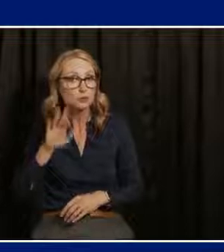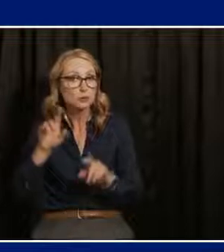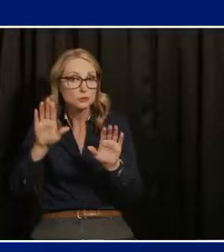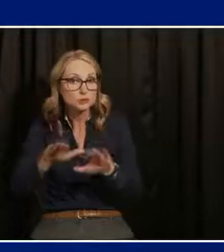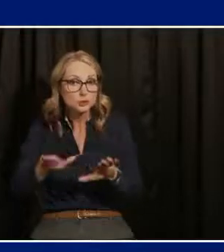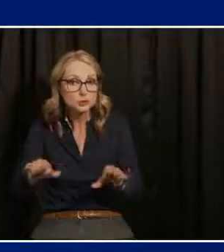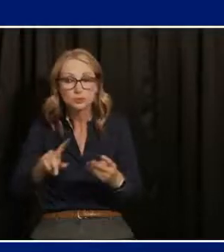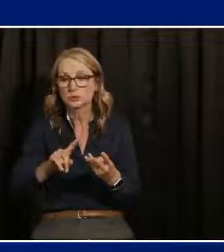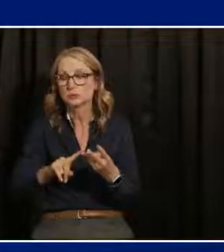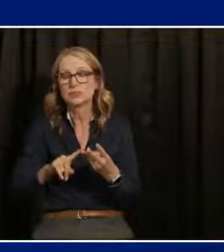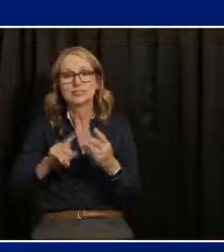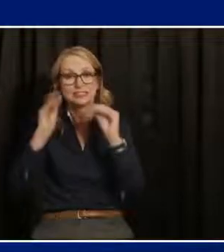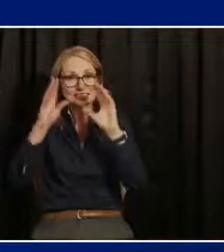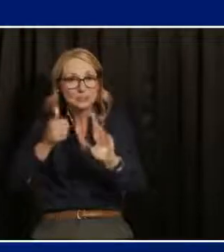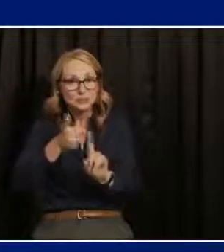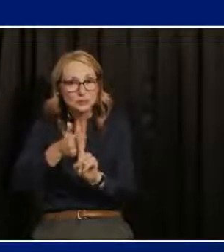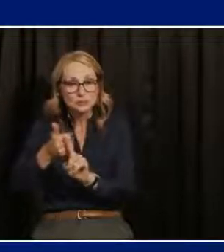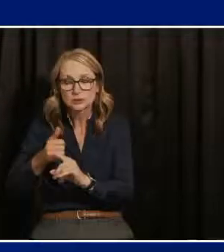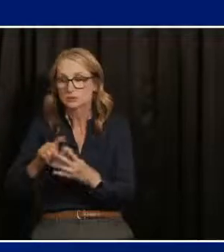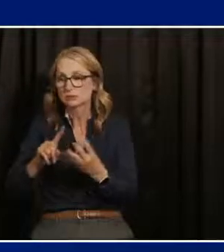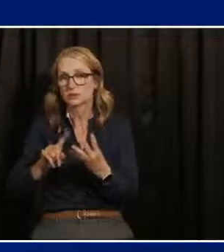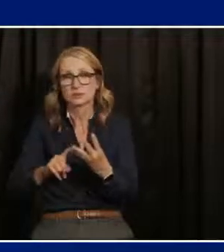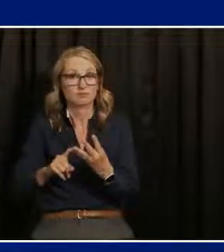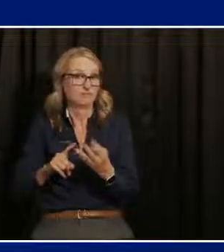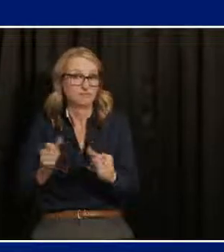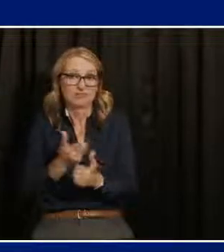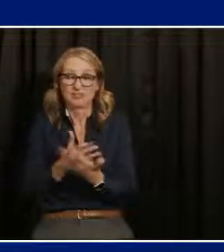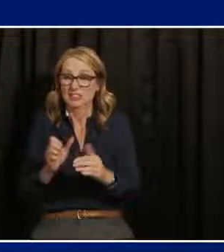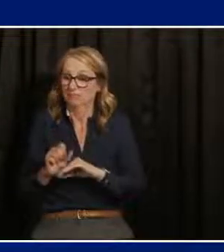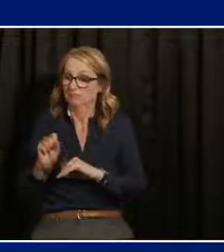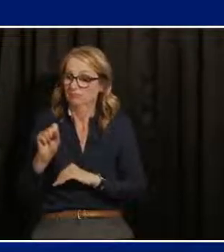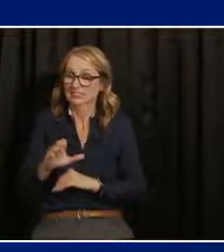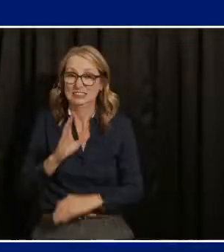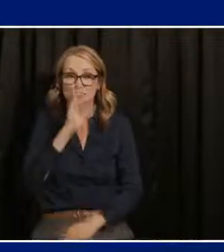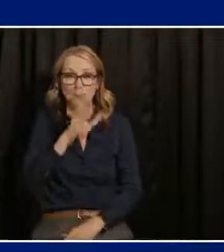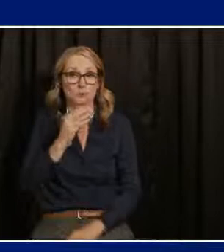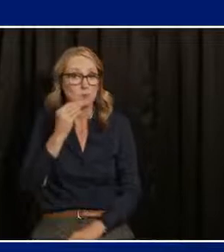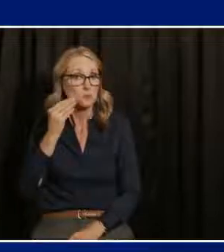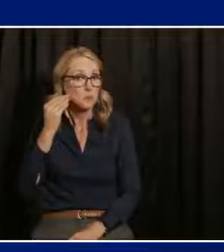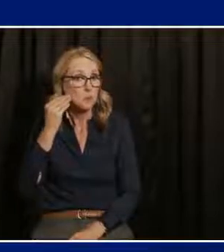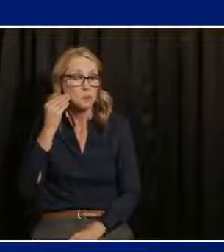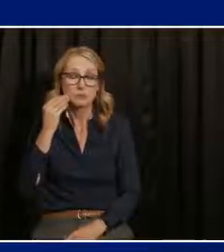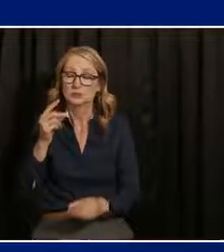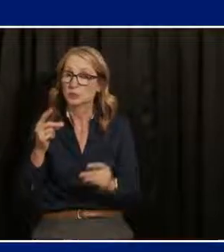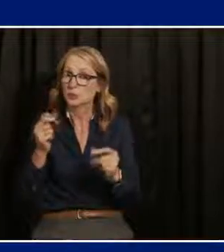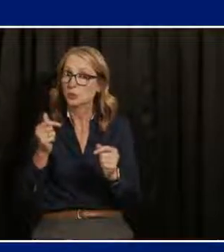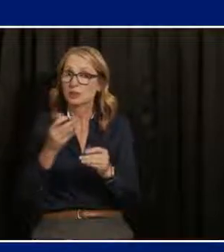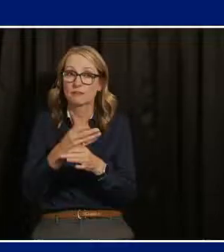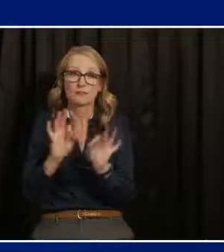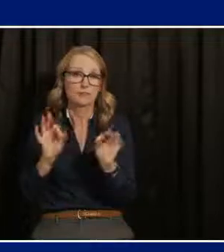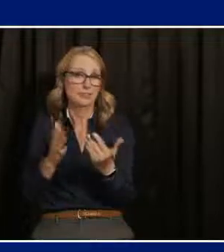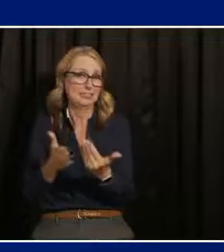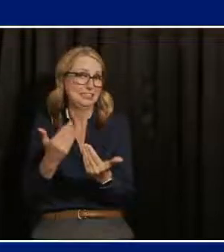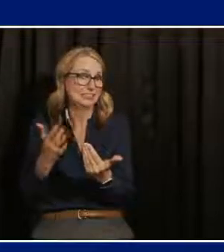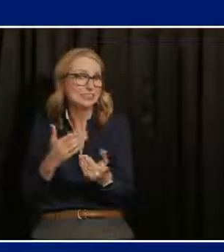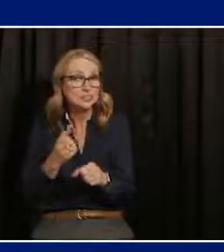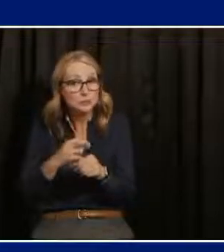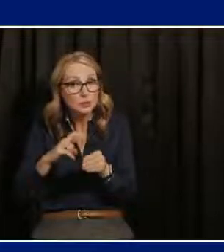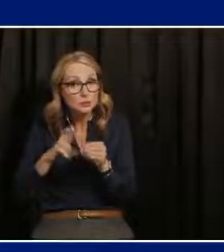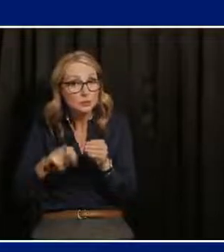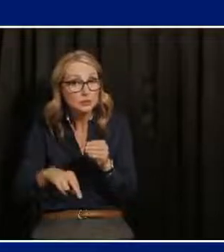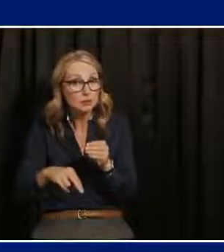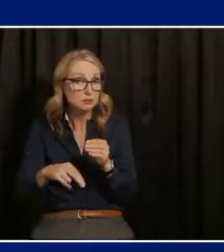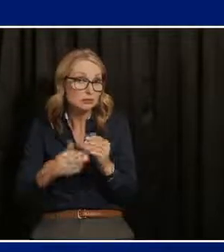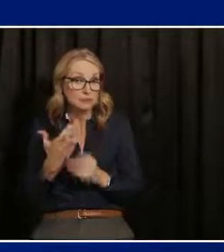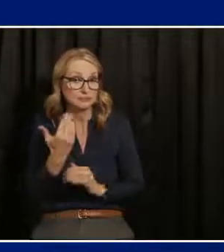delivered right to your doorstep. They're free, they're quick, they're easy. You have the results within 15 minutes. I use similar tests myself, so do